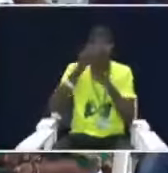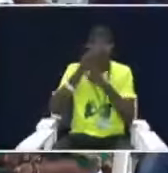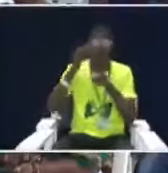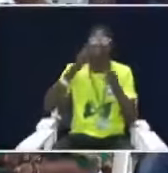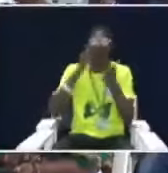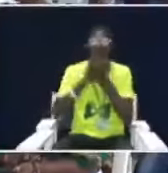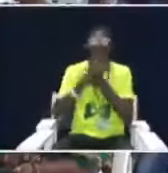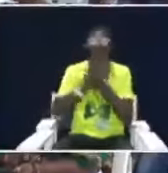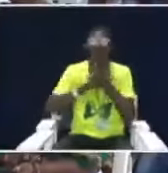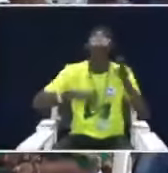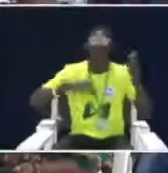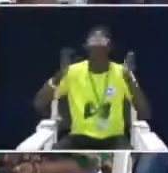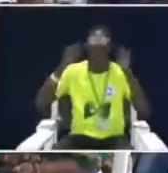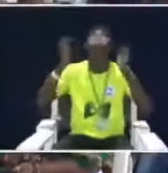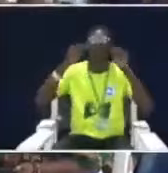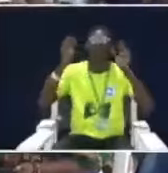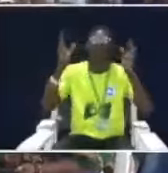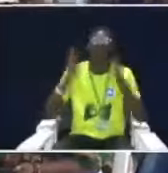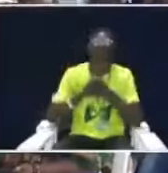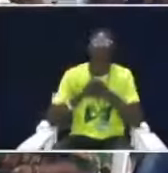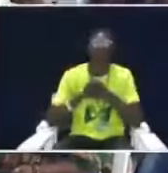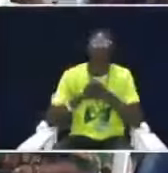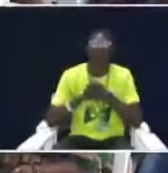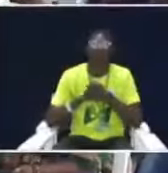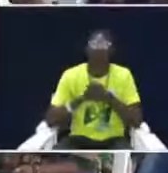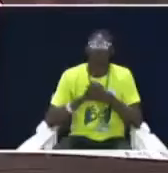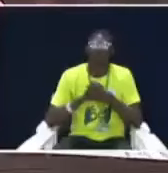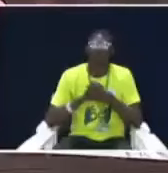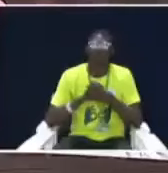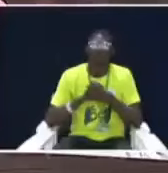the name of the Lord.